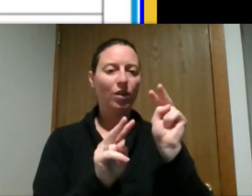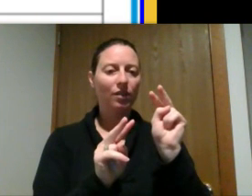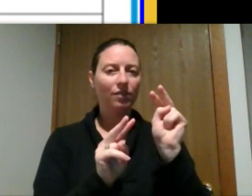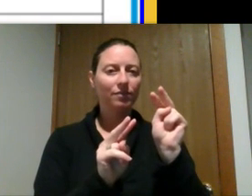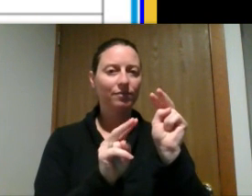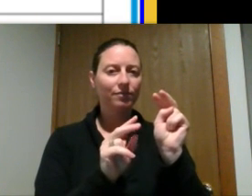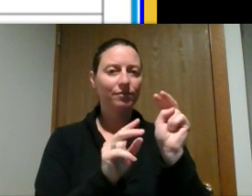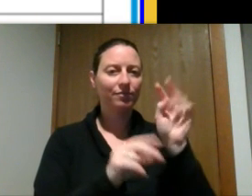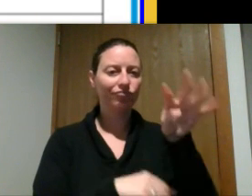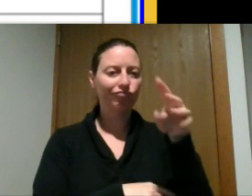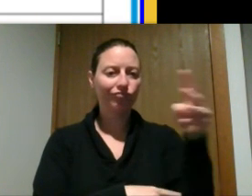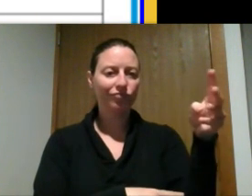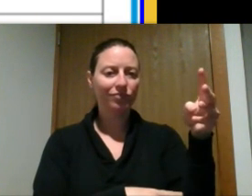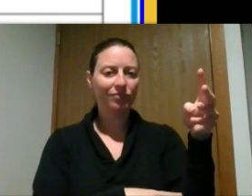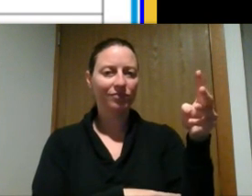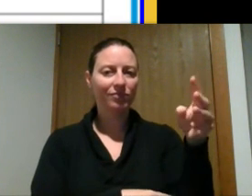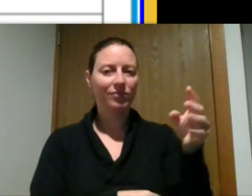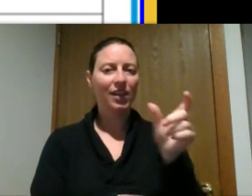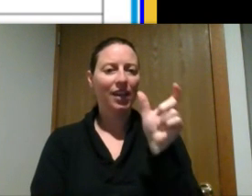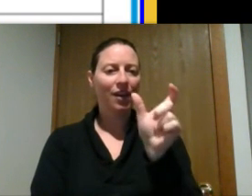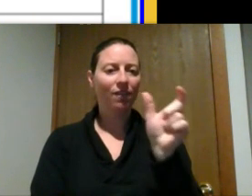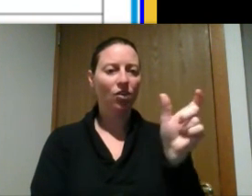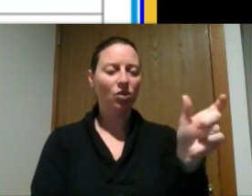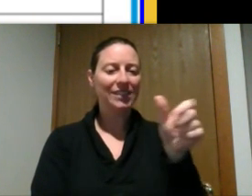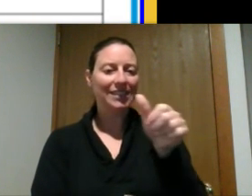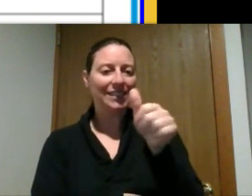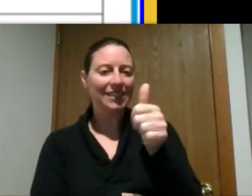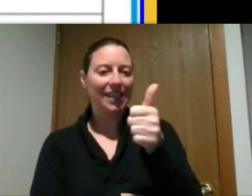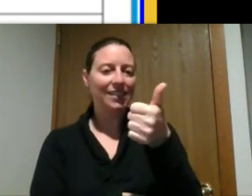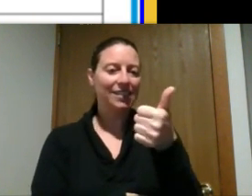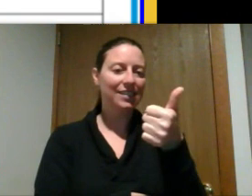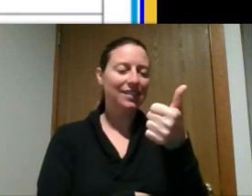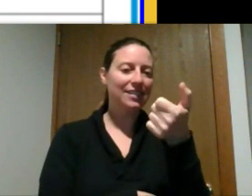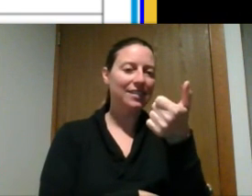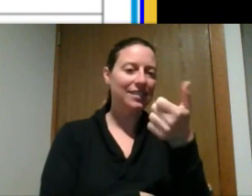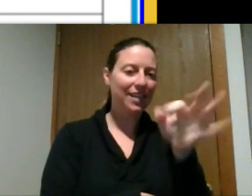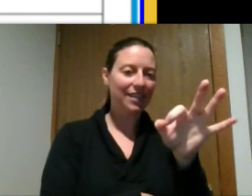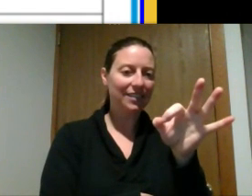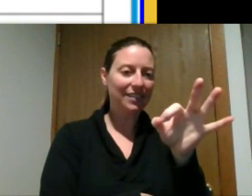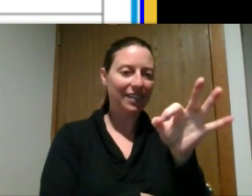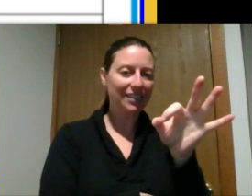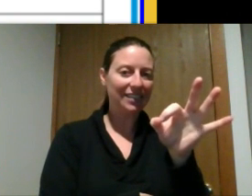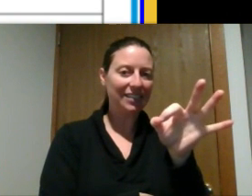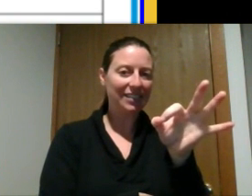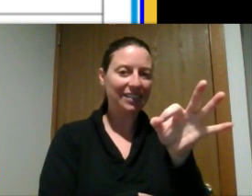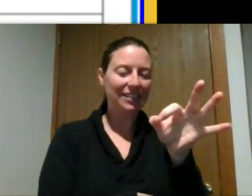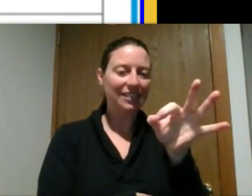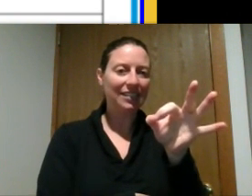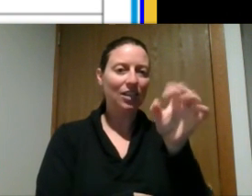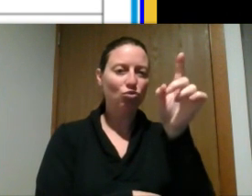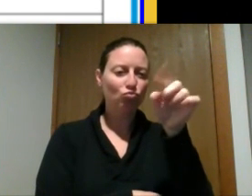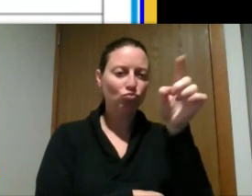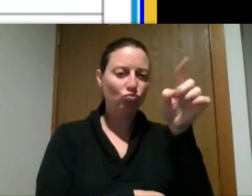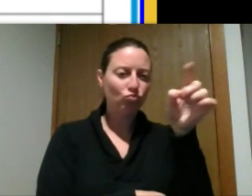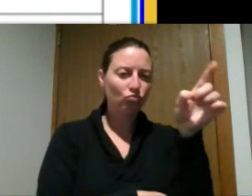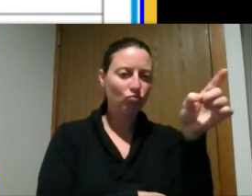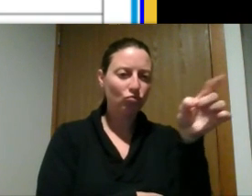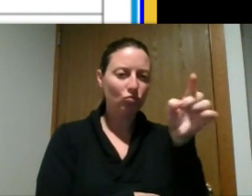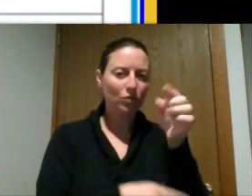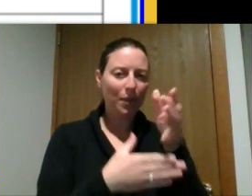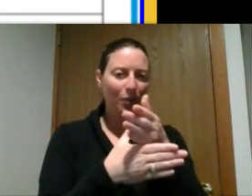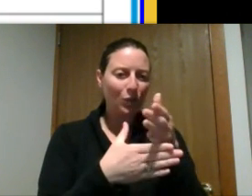9 years, 10 to 19. So refer back to the chart, cross off all the people between 10